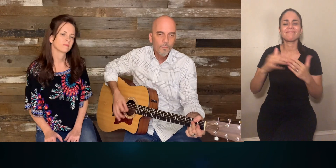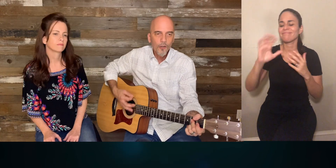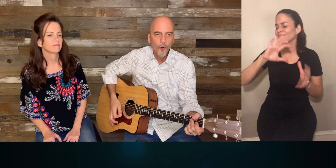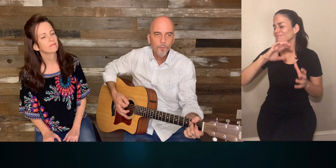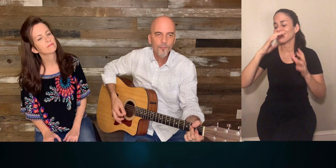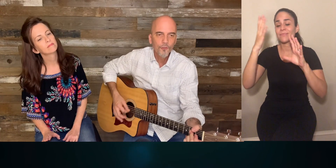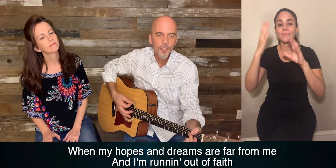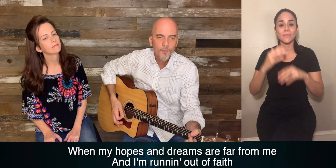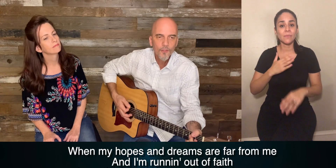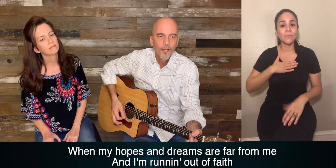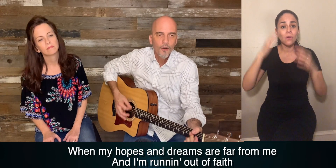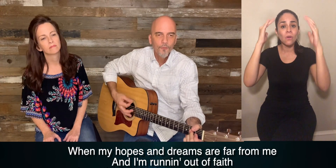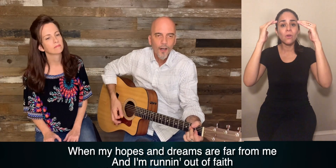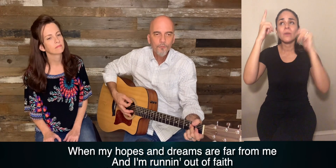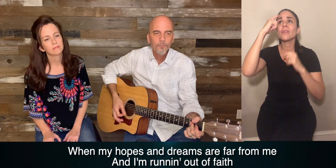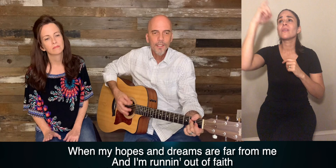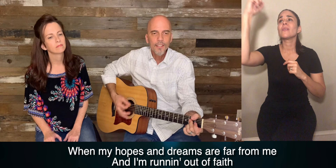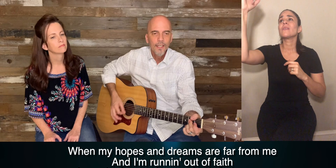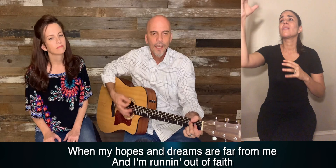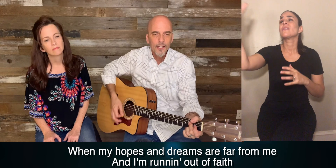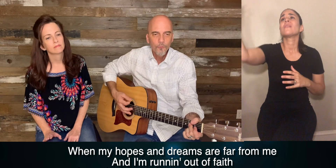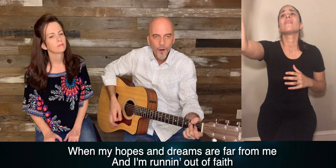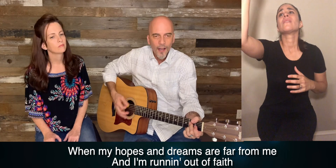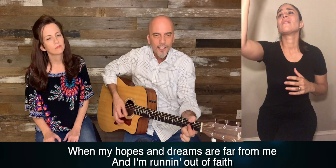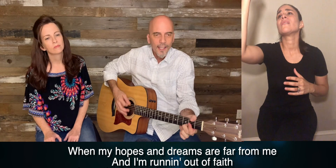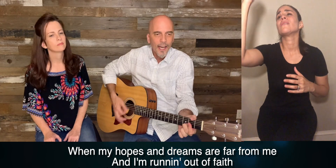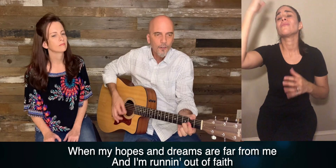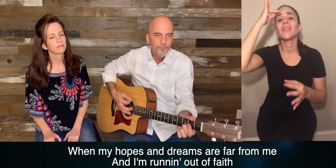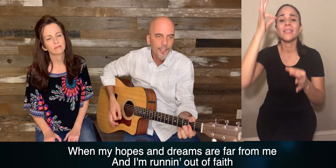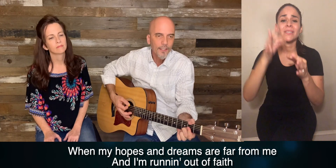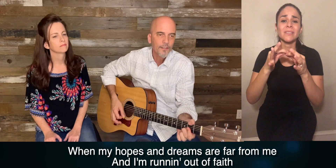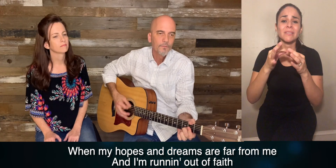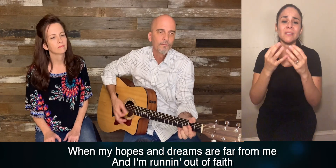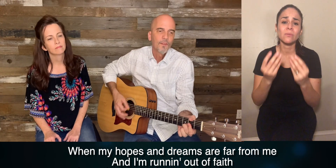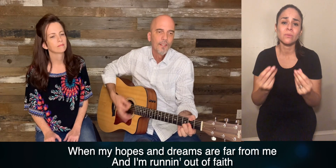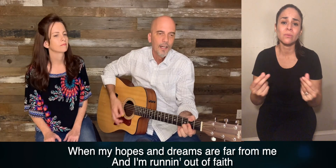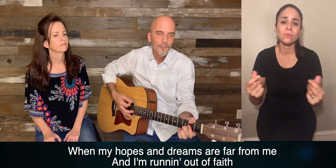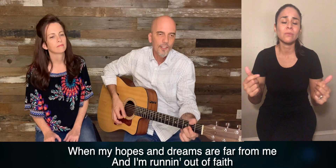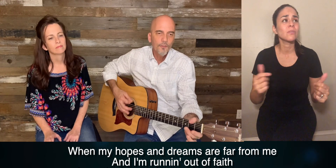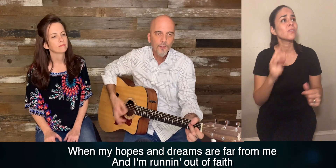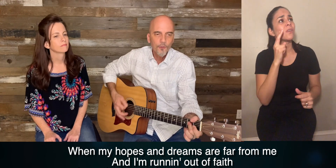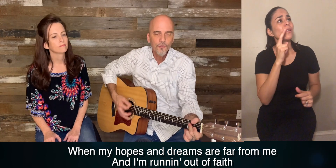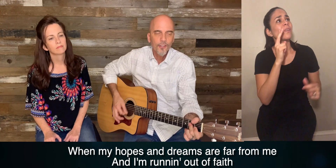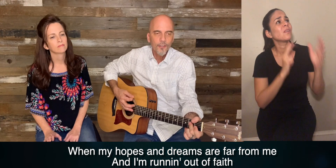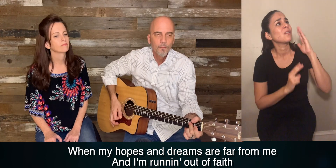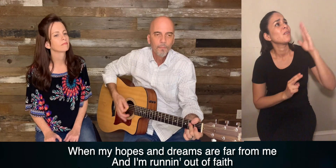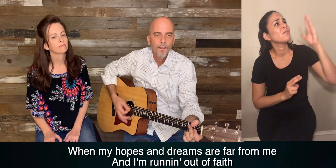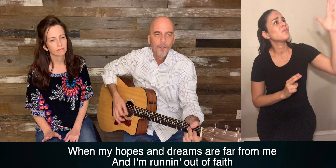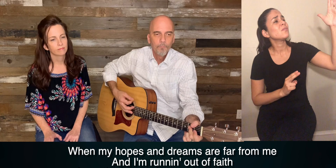When my hopes and dreams are far from me and I'm running out of faith, I see the